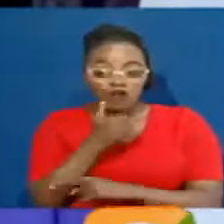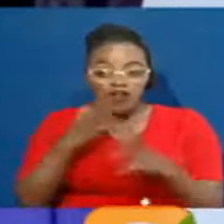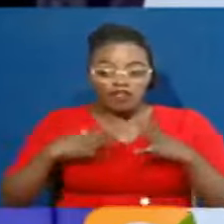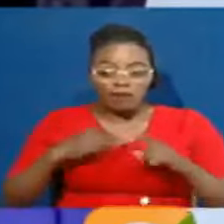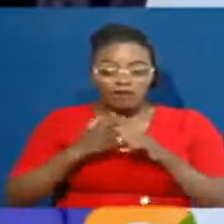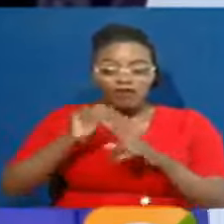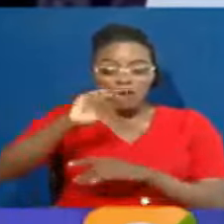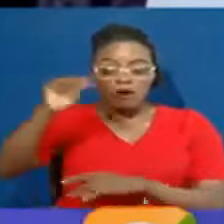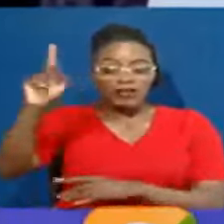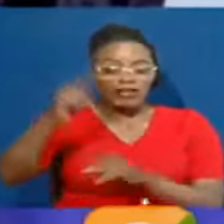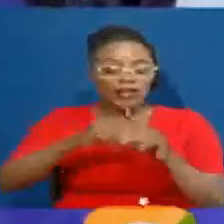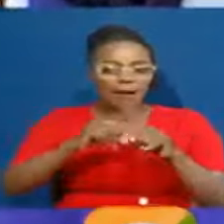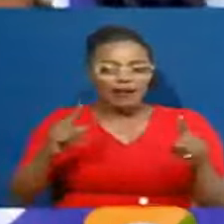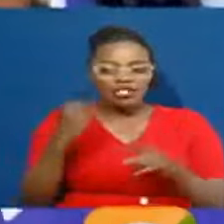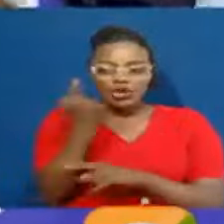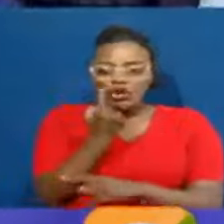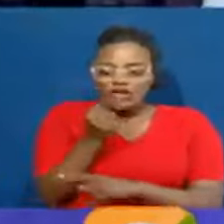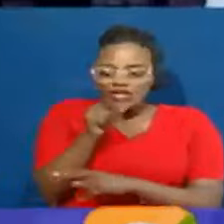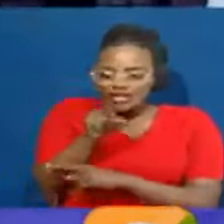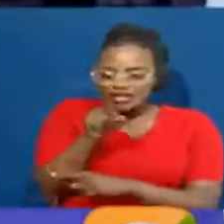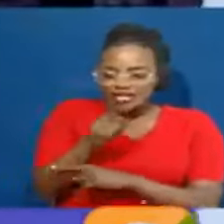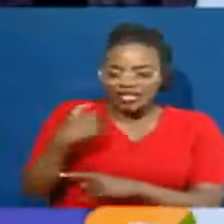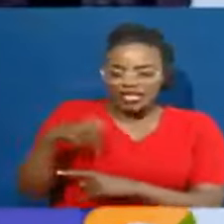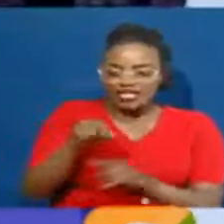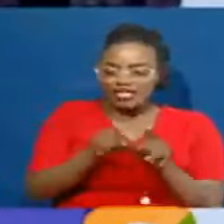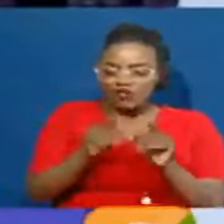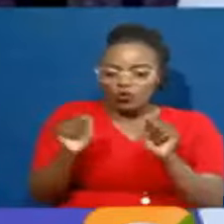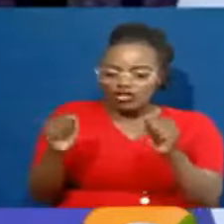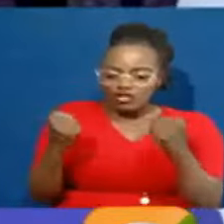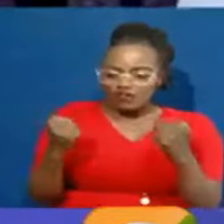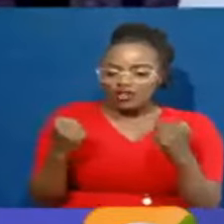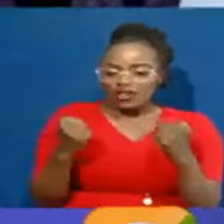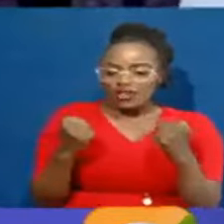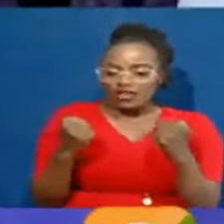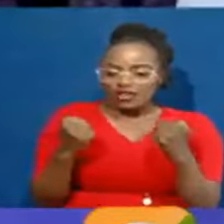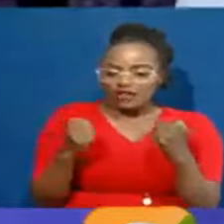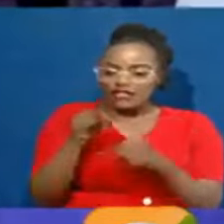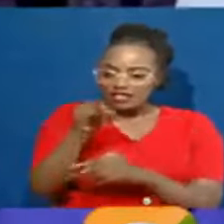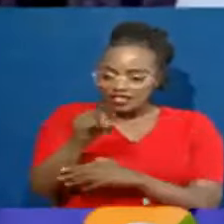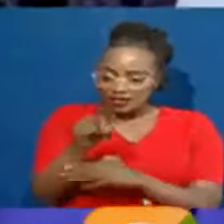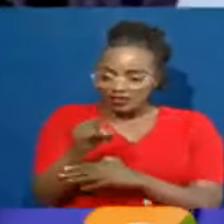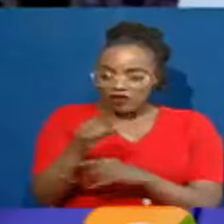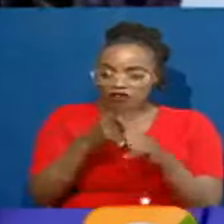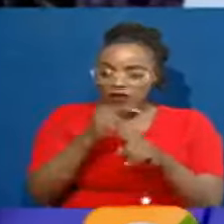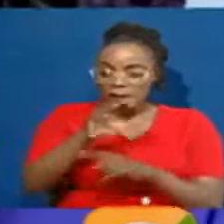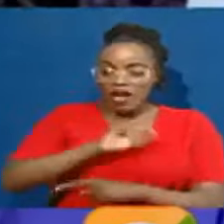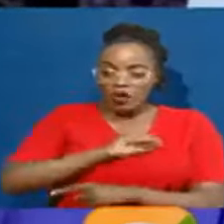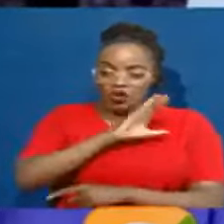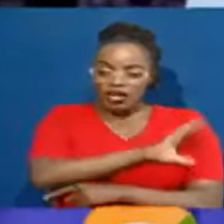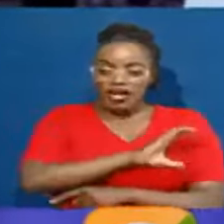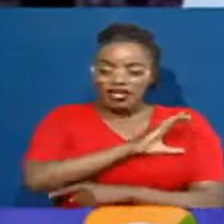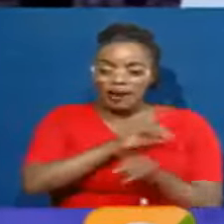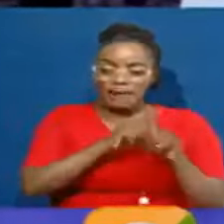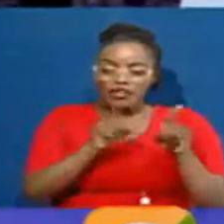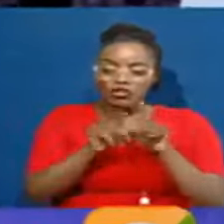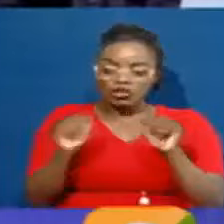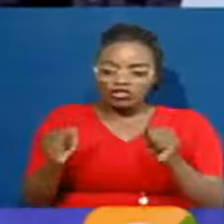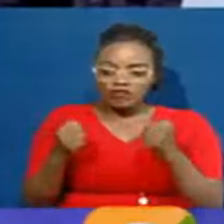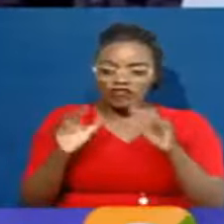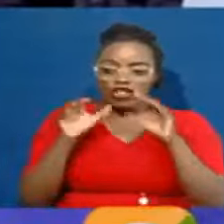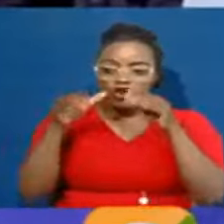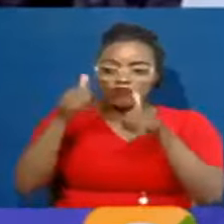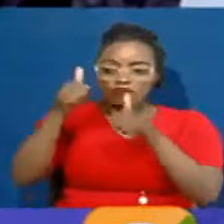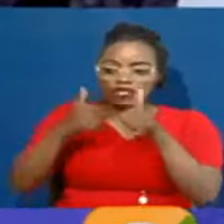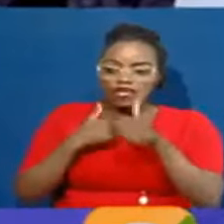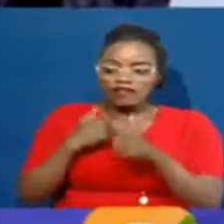from Mount Kenya. But not only that, we are rescuing him from his own character. We're also rescuing the community